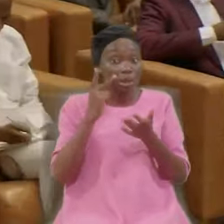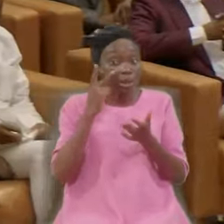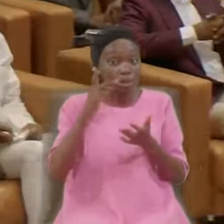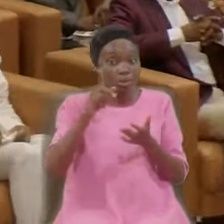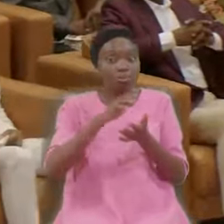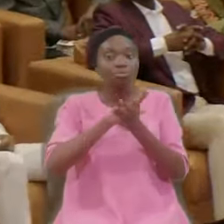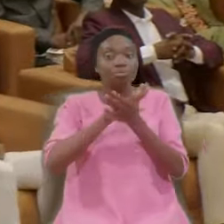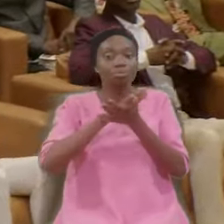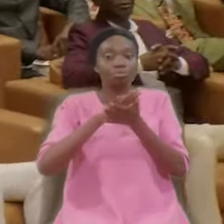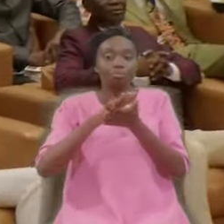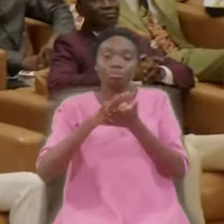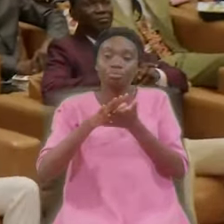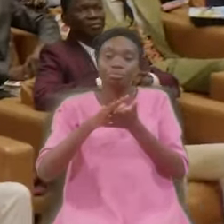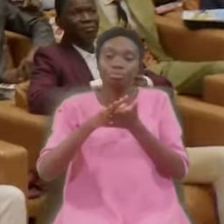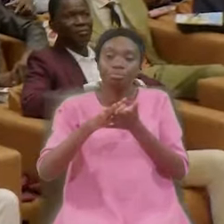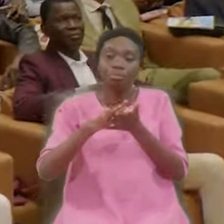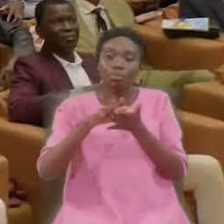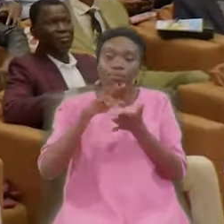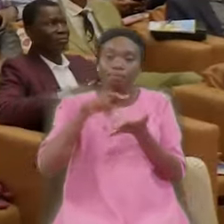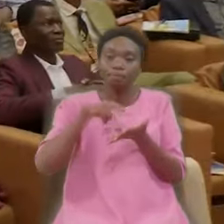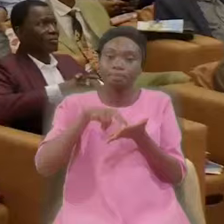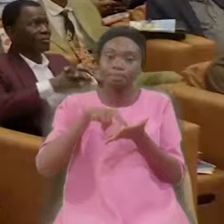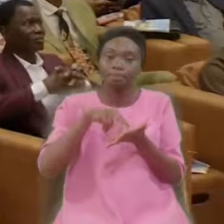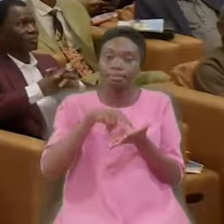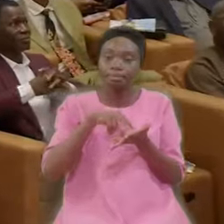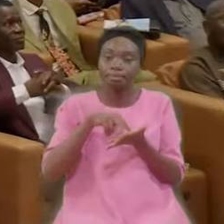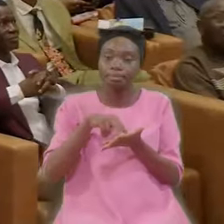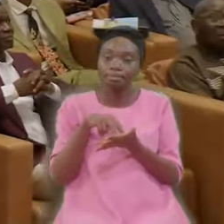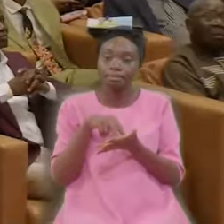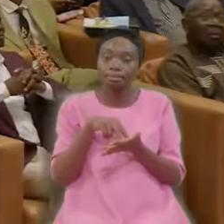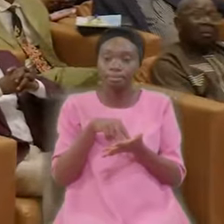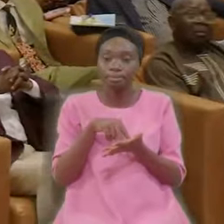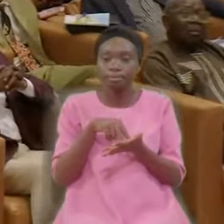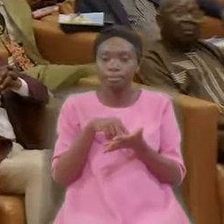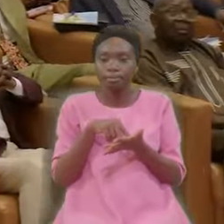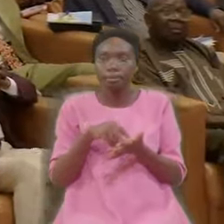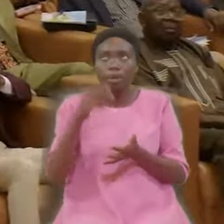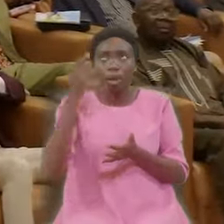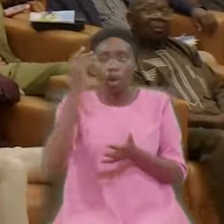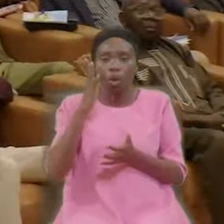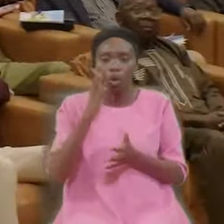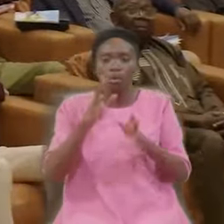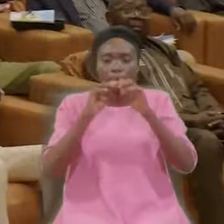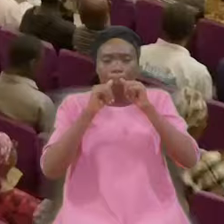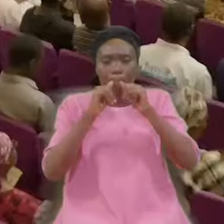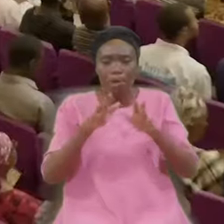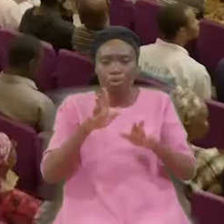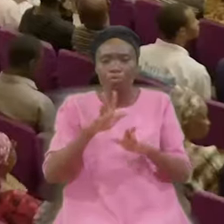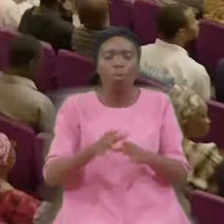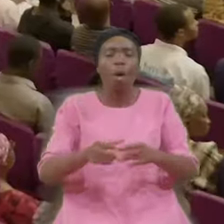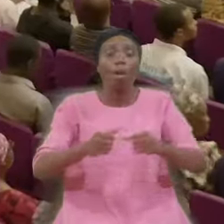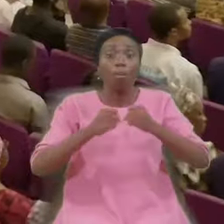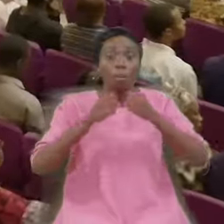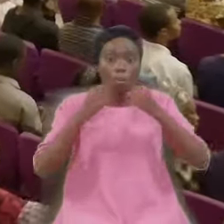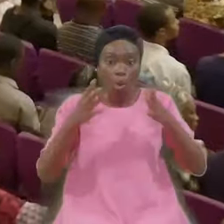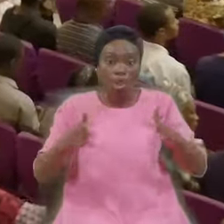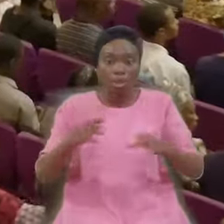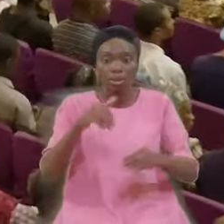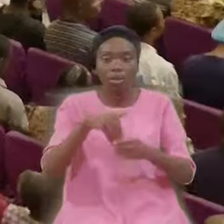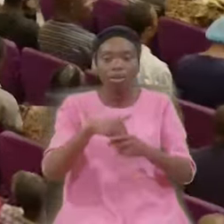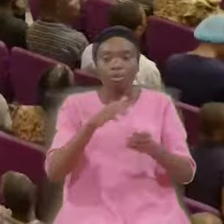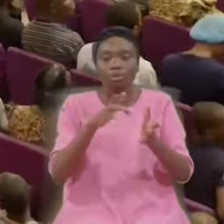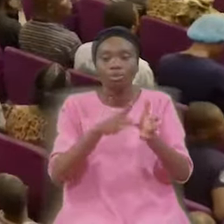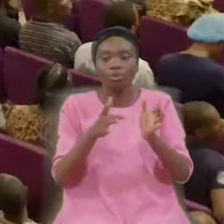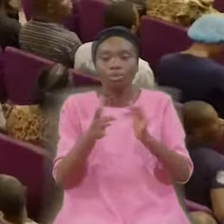first time. You are coming for the first time. God bless you abundantly in Jesus'